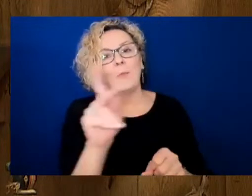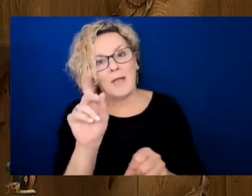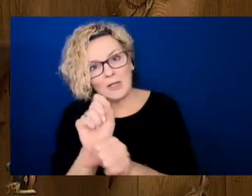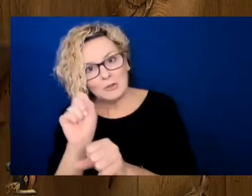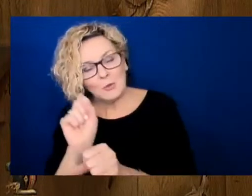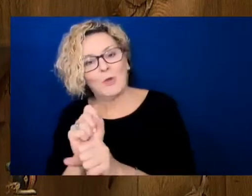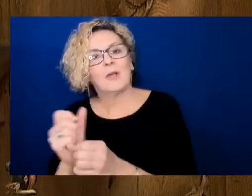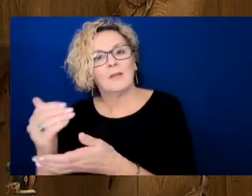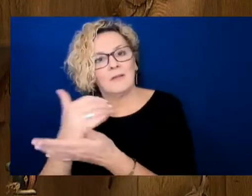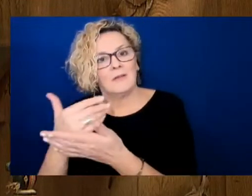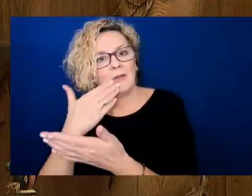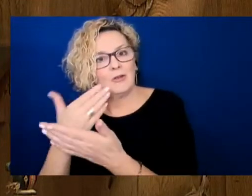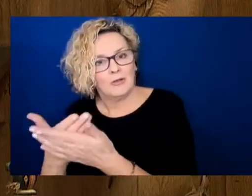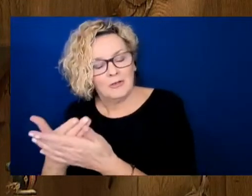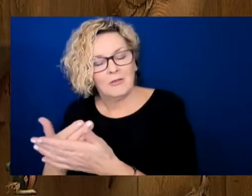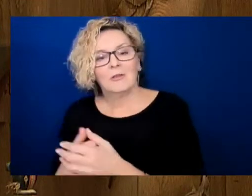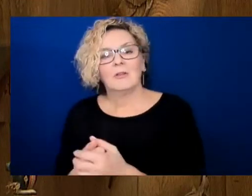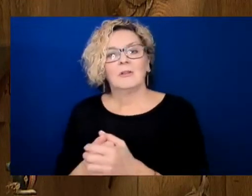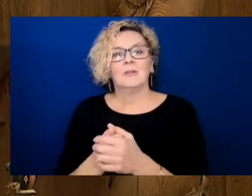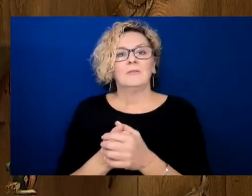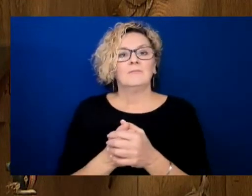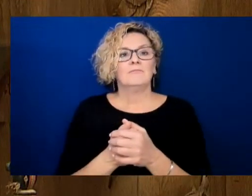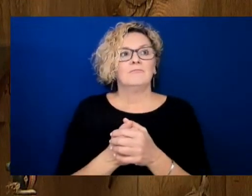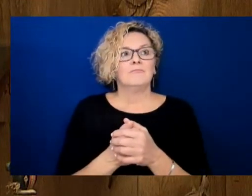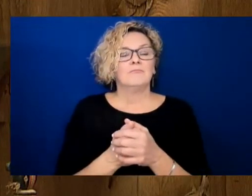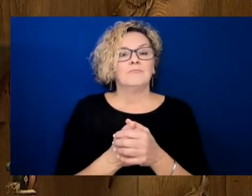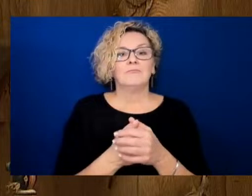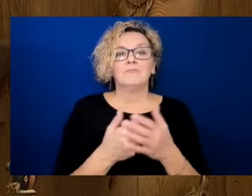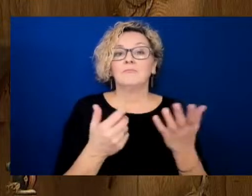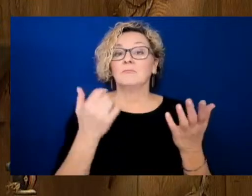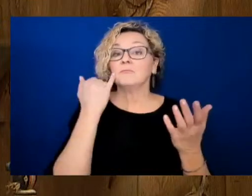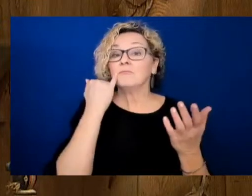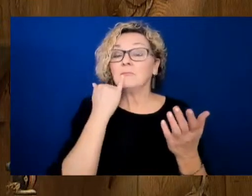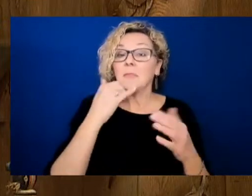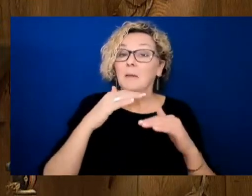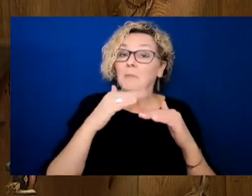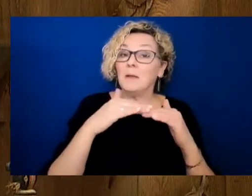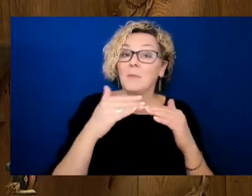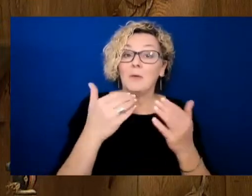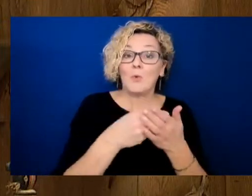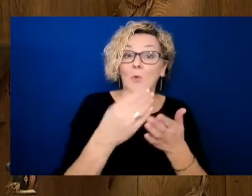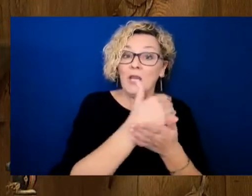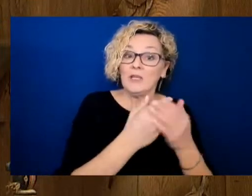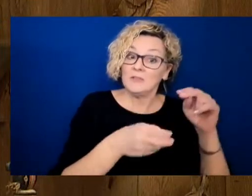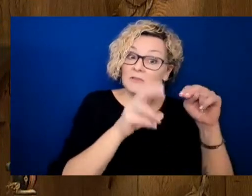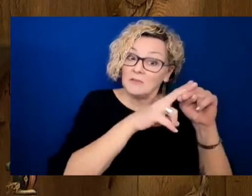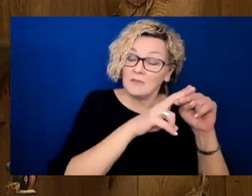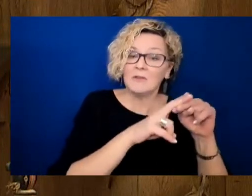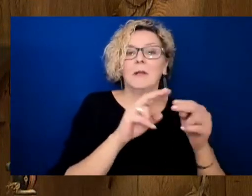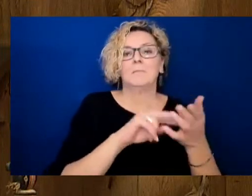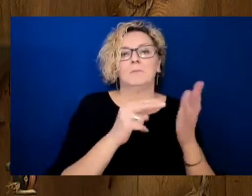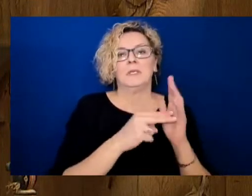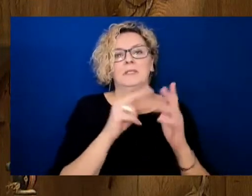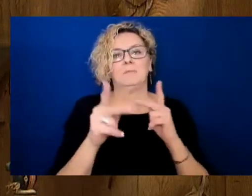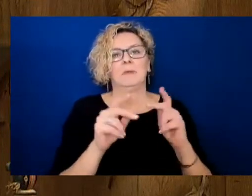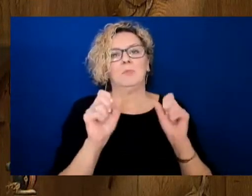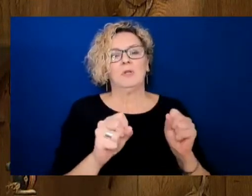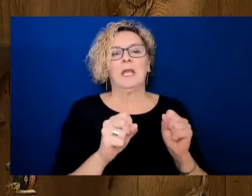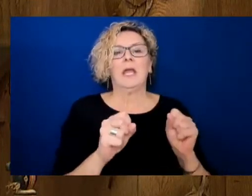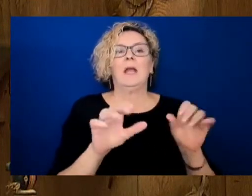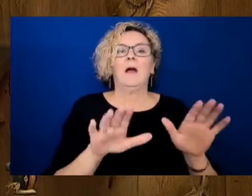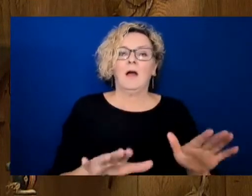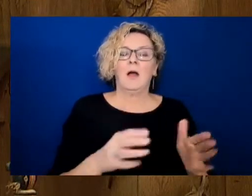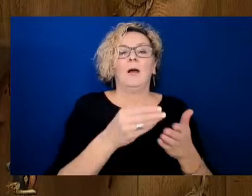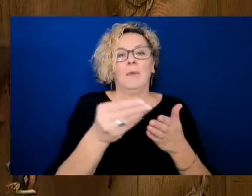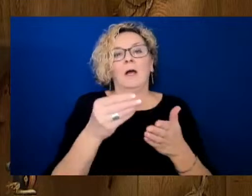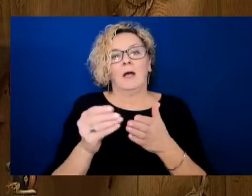for businesses. When we increase the minimum wage, we raise the purchasing power of people who are more likely to spend that